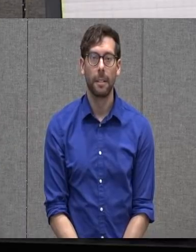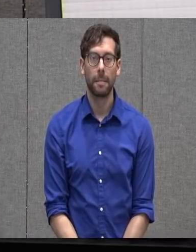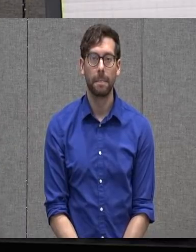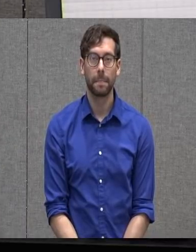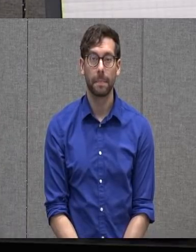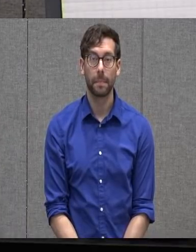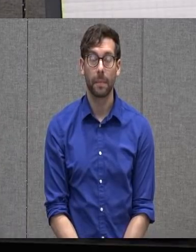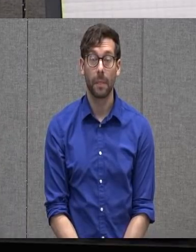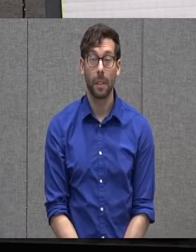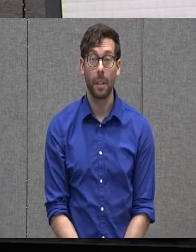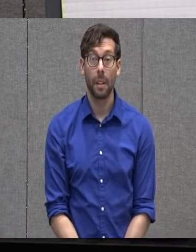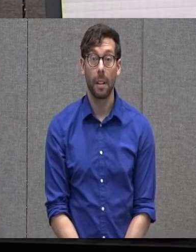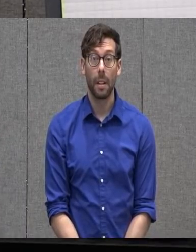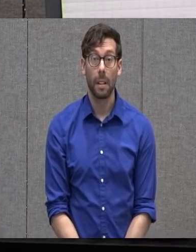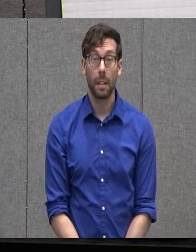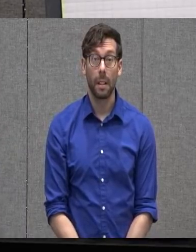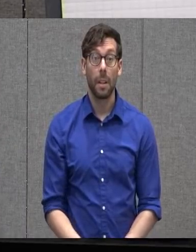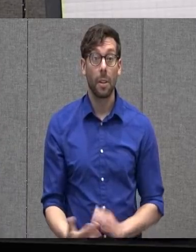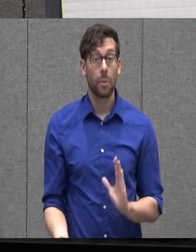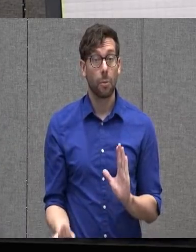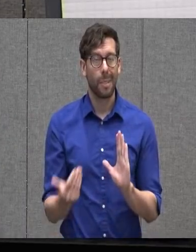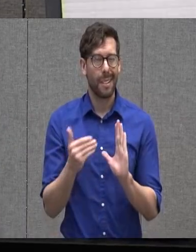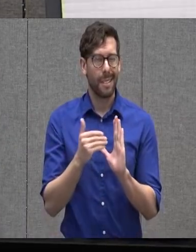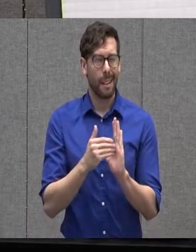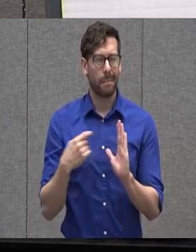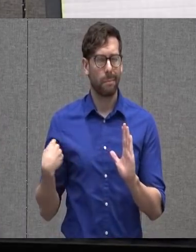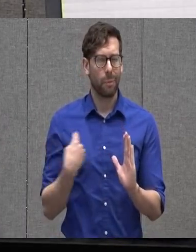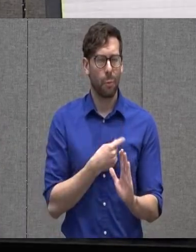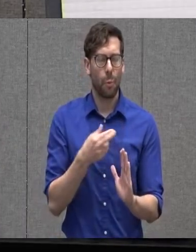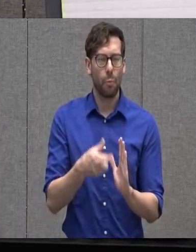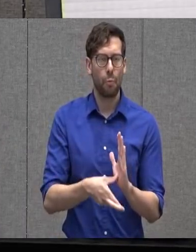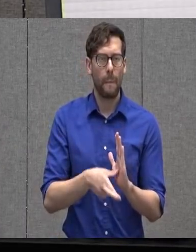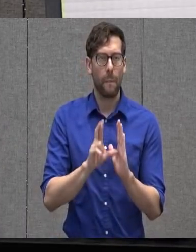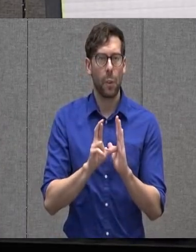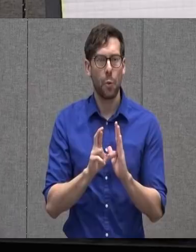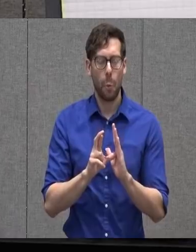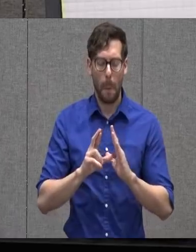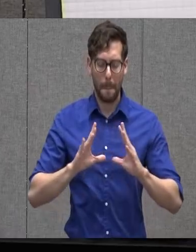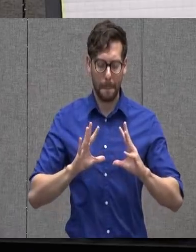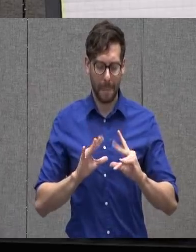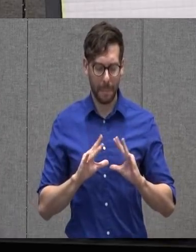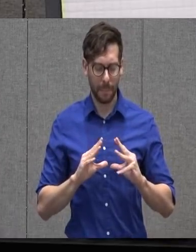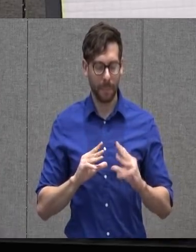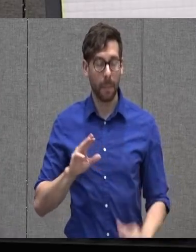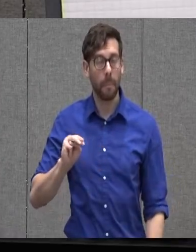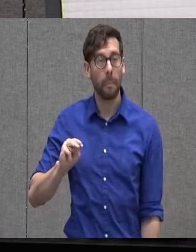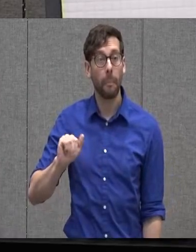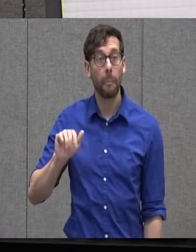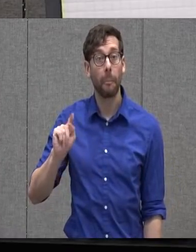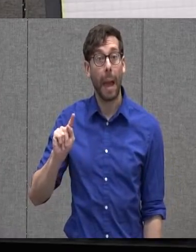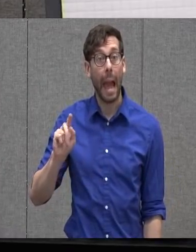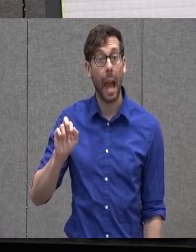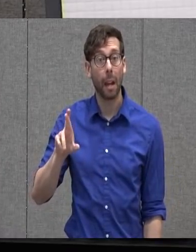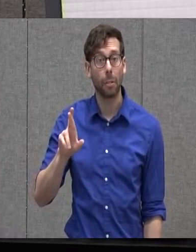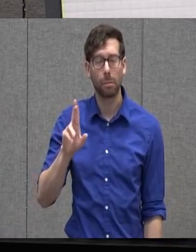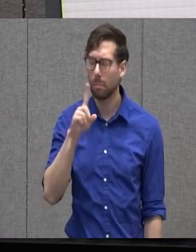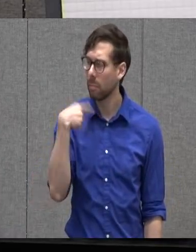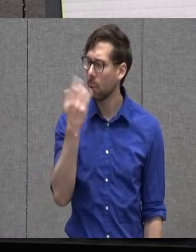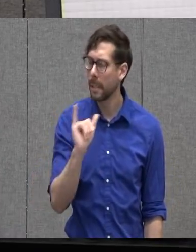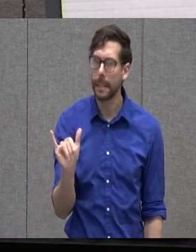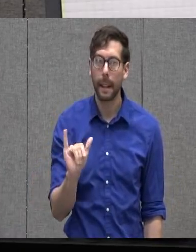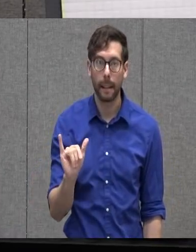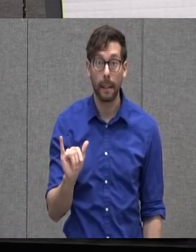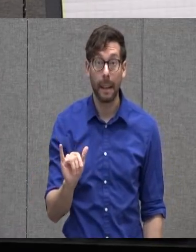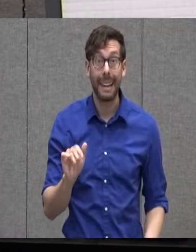Let's review again what matter can look like. Matter can take the form of a liquid,